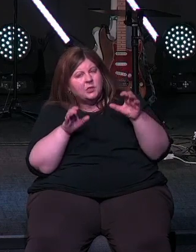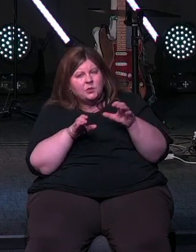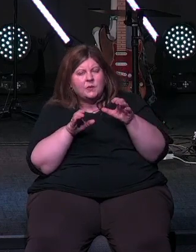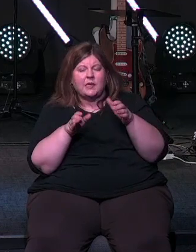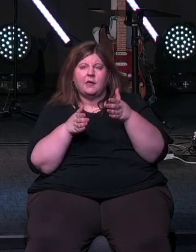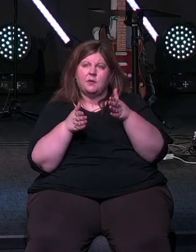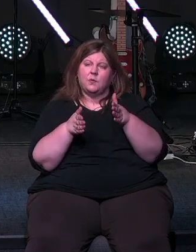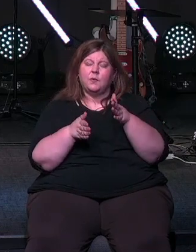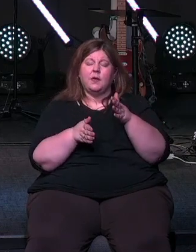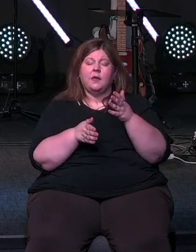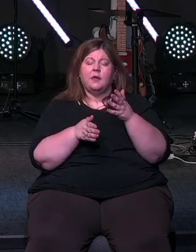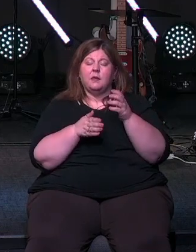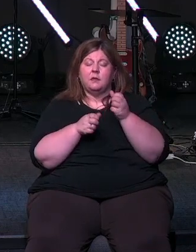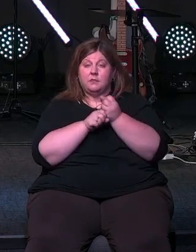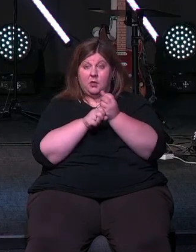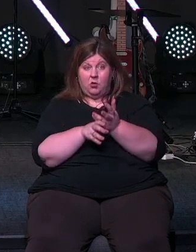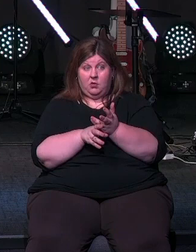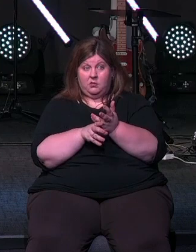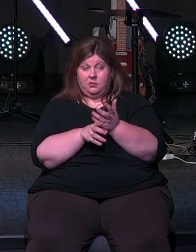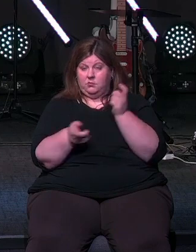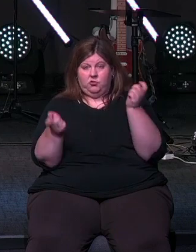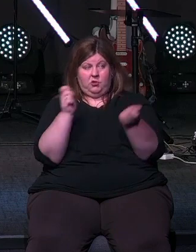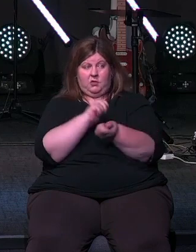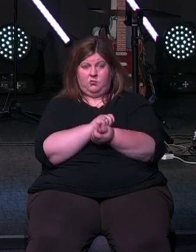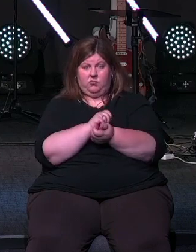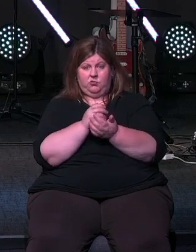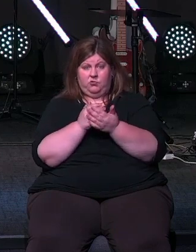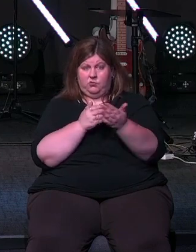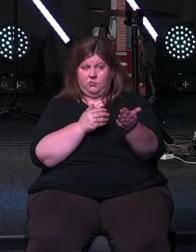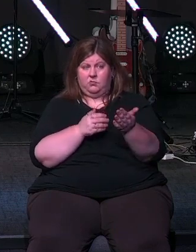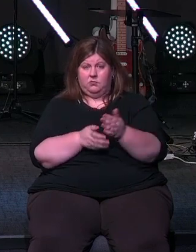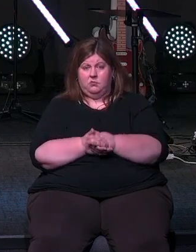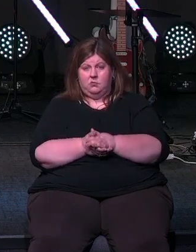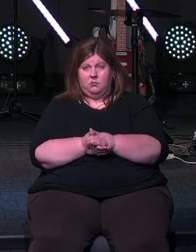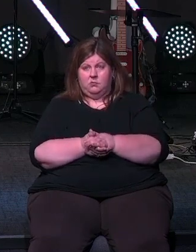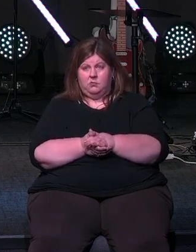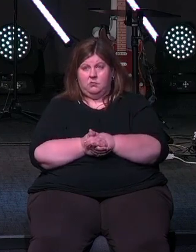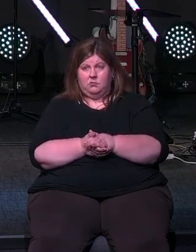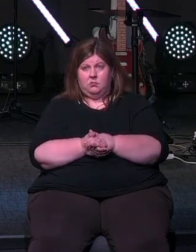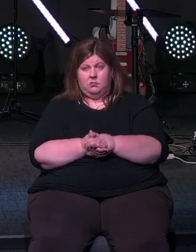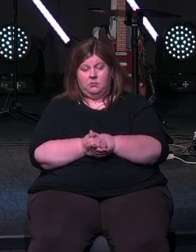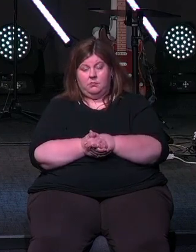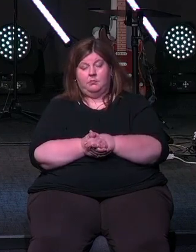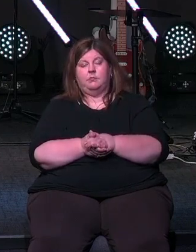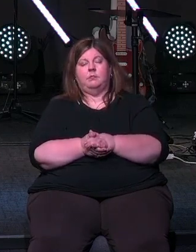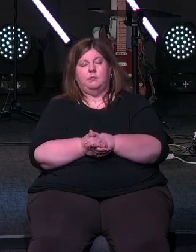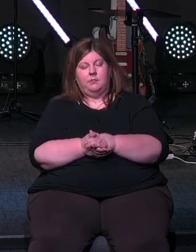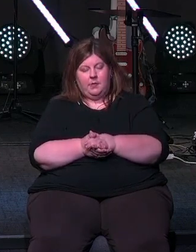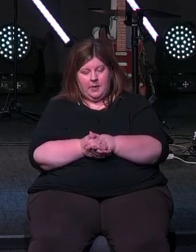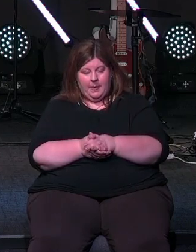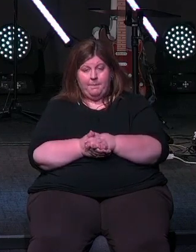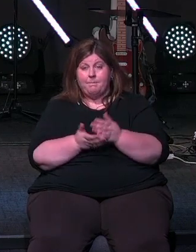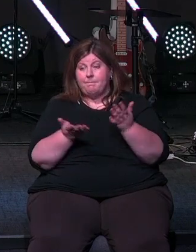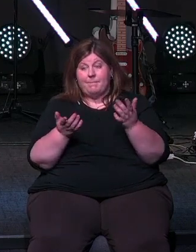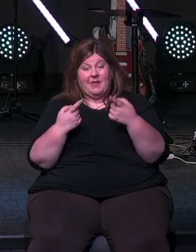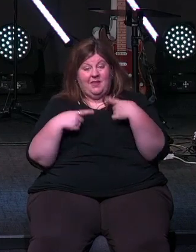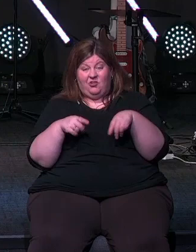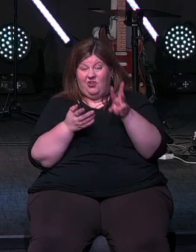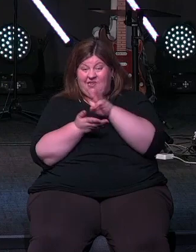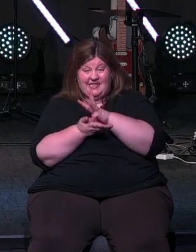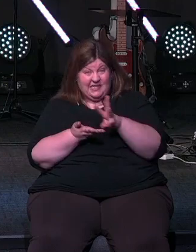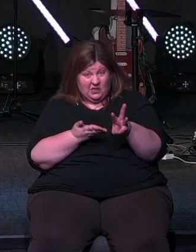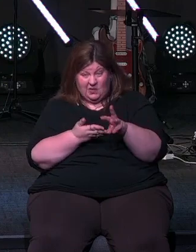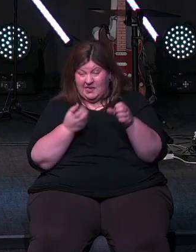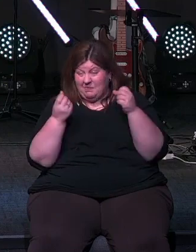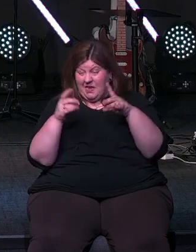that actually leads to change. You're going to have a bunch of opportunities even just over the next 6 weeks. We have a